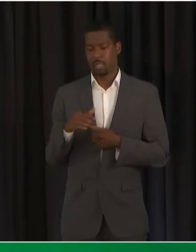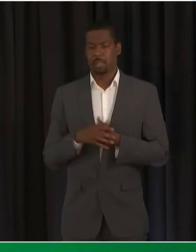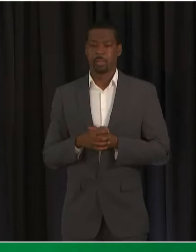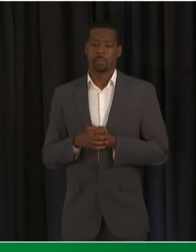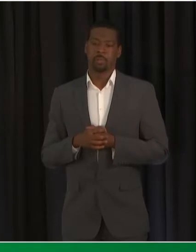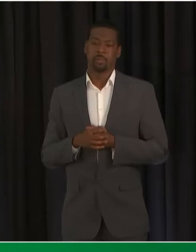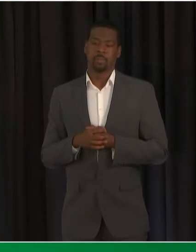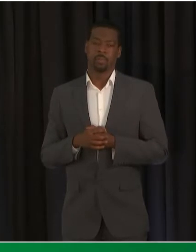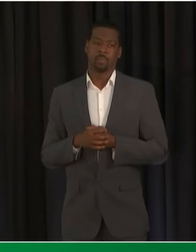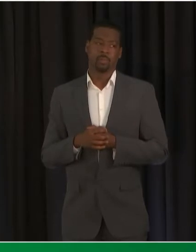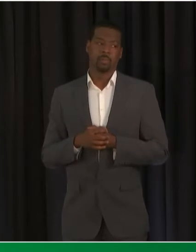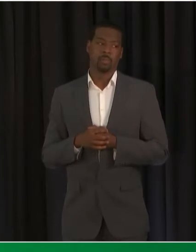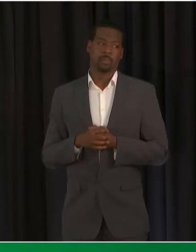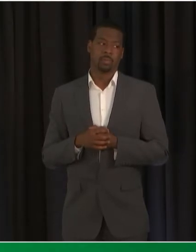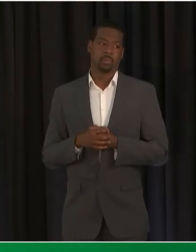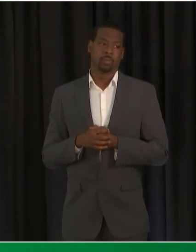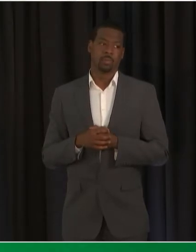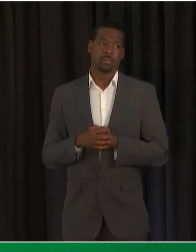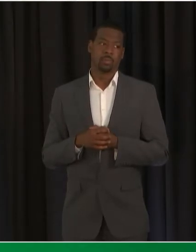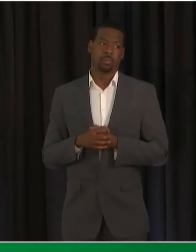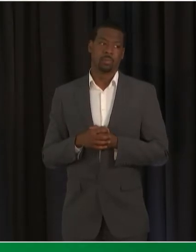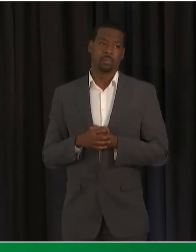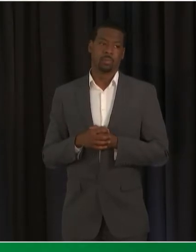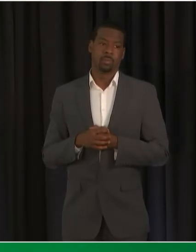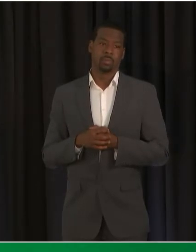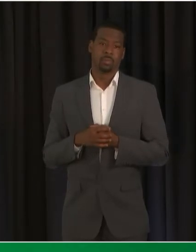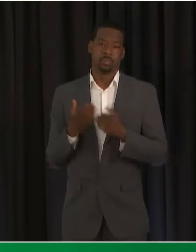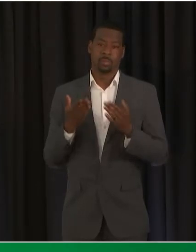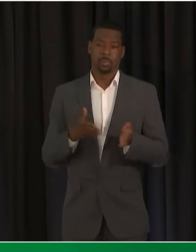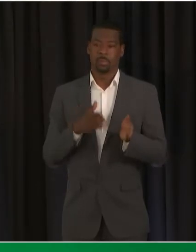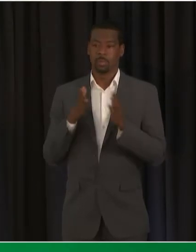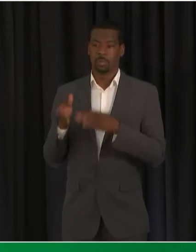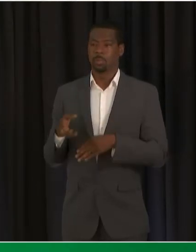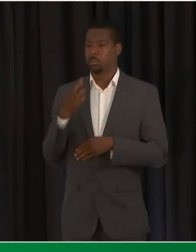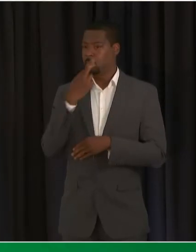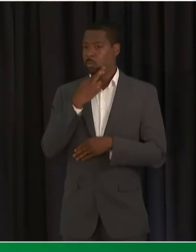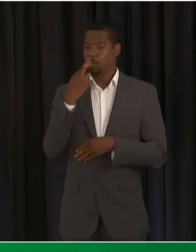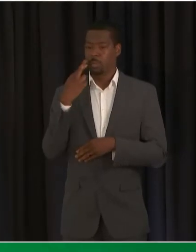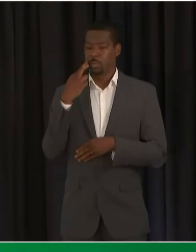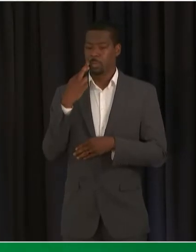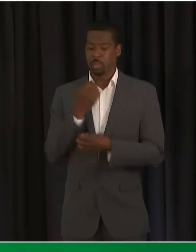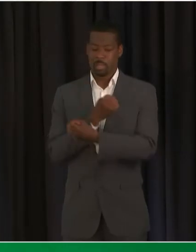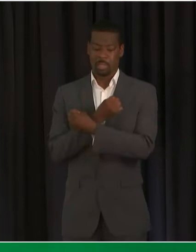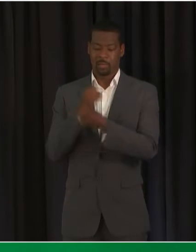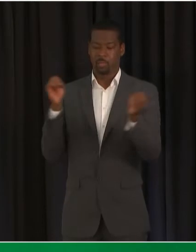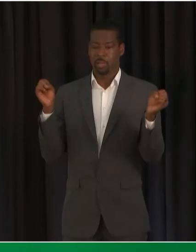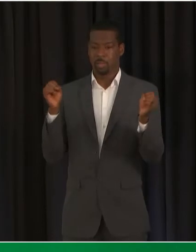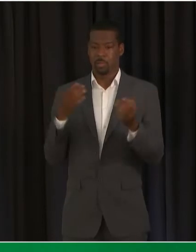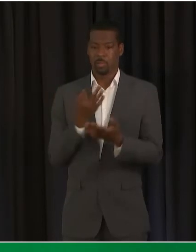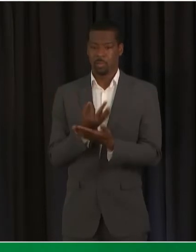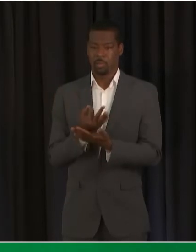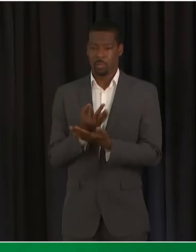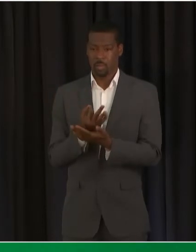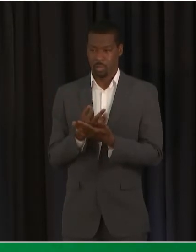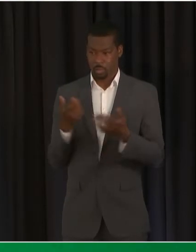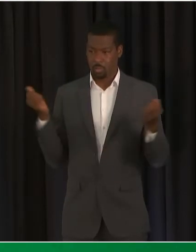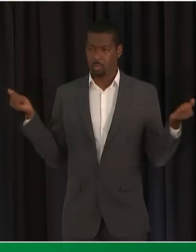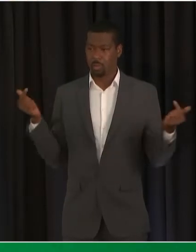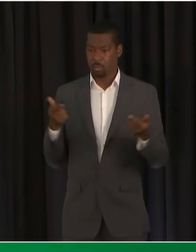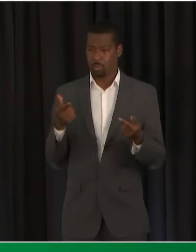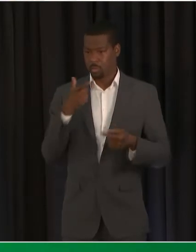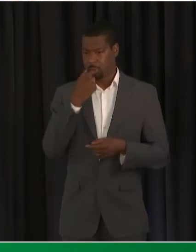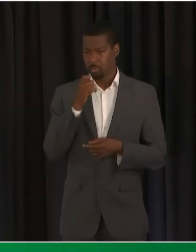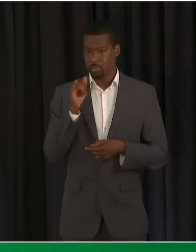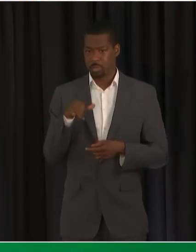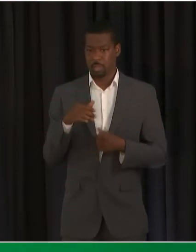EIDL loan. Now, let's go to the Restaurant Rescue Fund. That's what everybody wants to hear